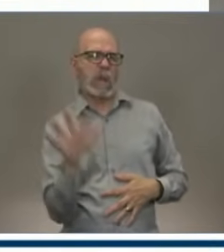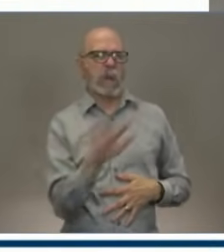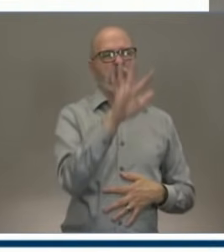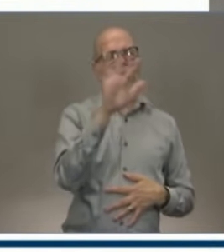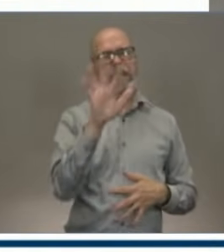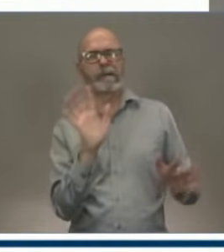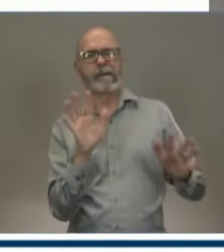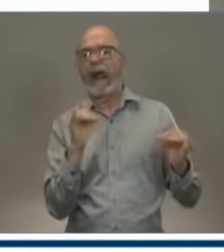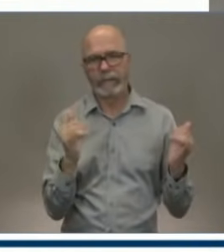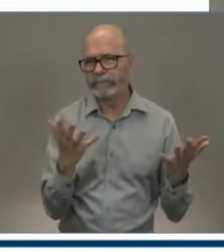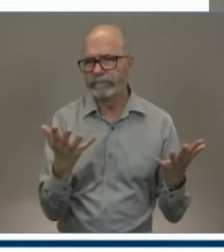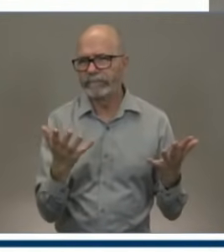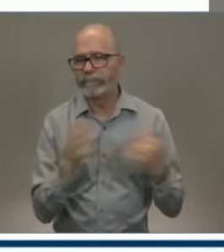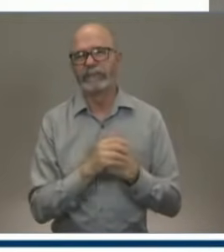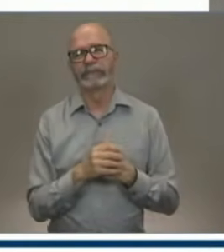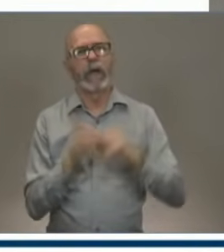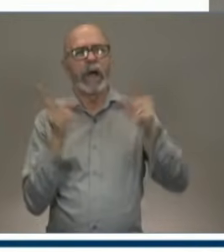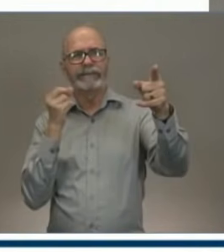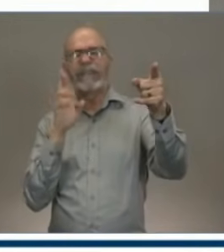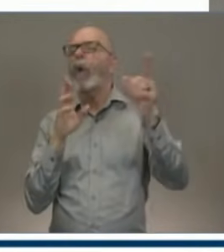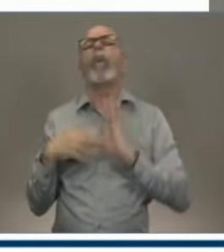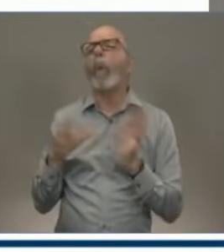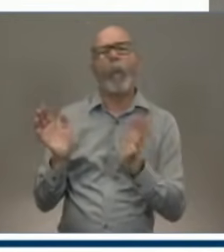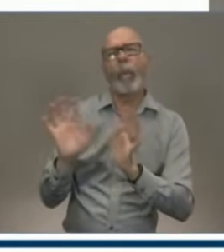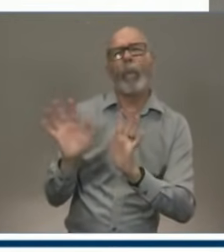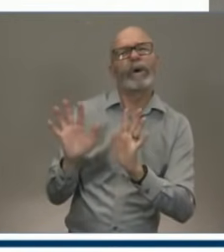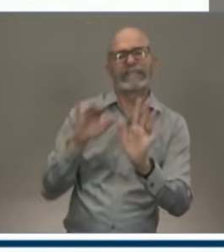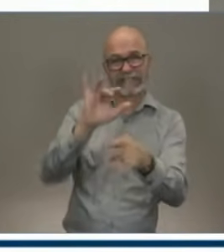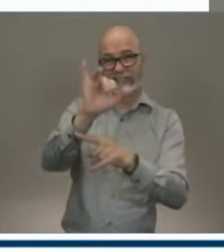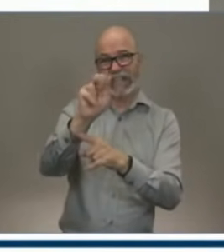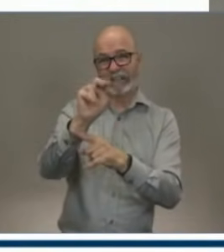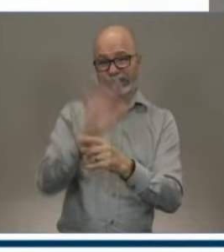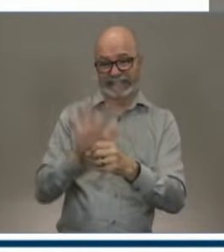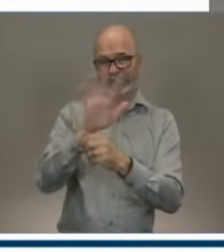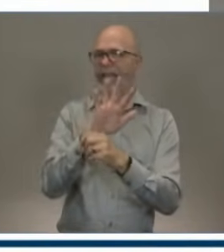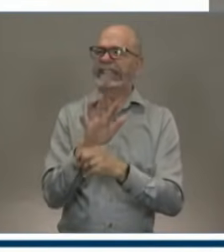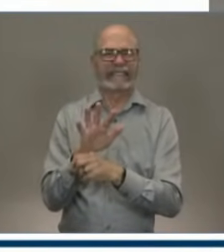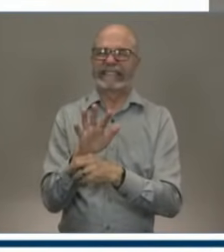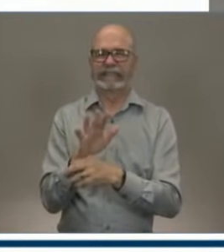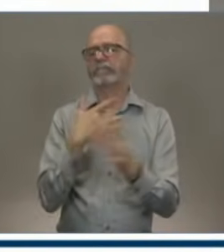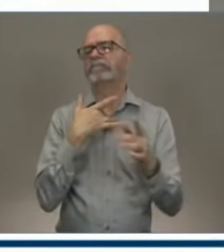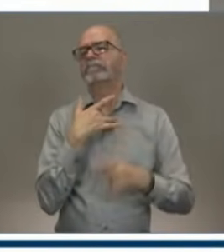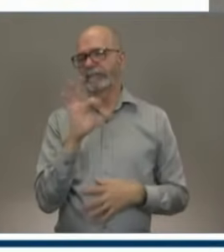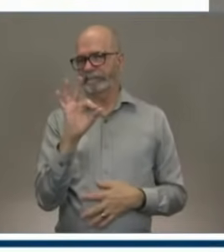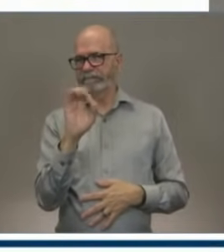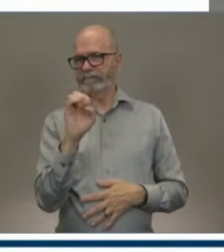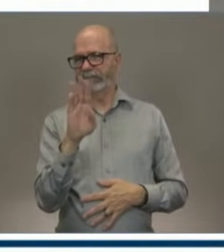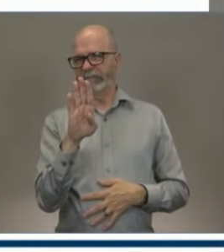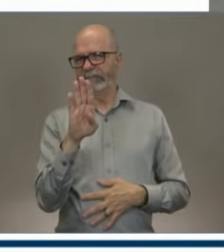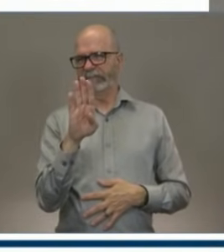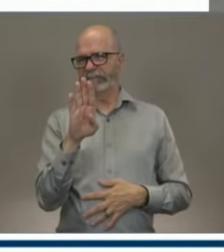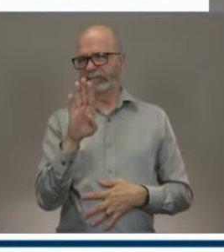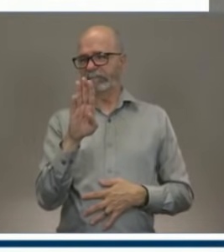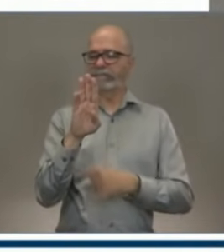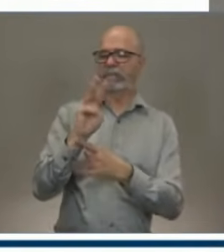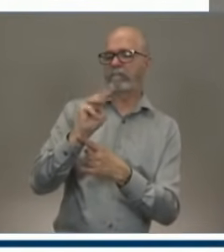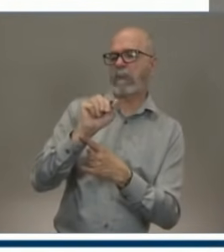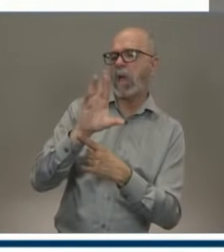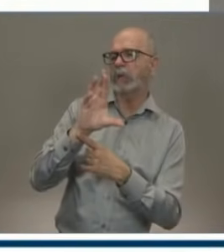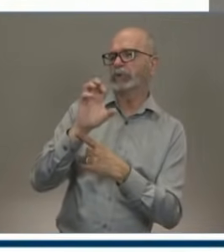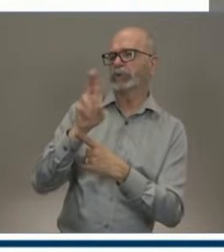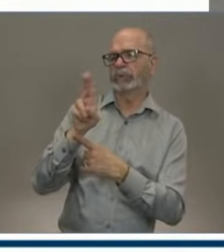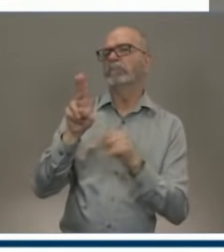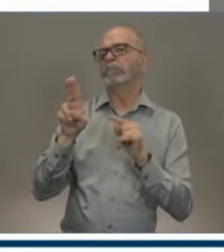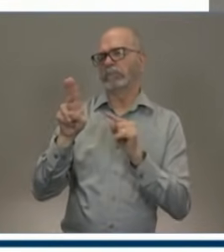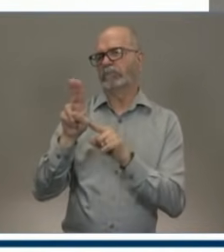not January, but maybe February or March, is pilot a couple of clinics, one in Halifax, one in Truro we're talking about, to bring